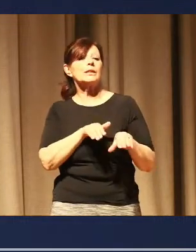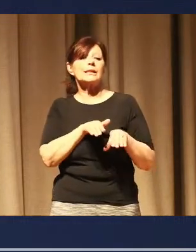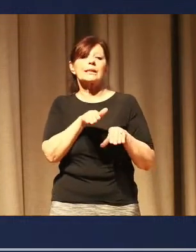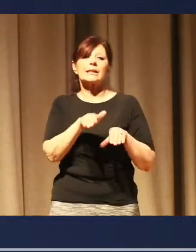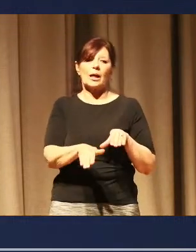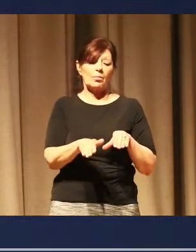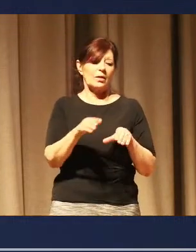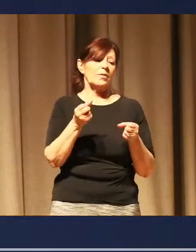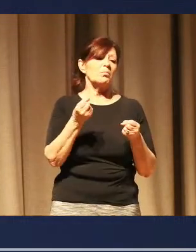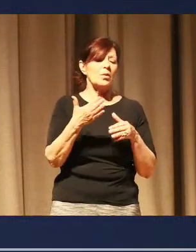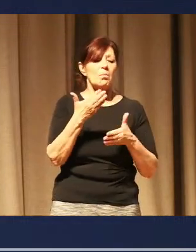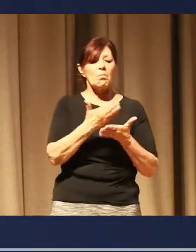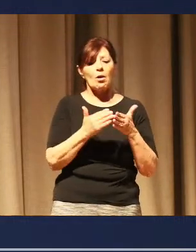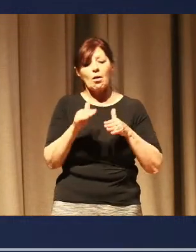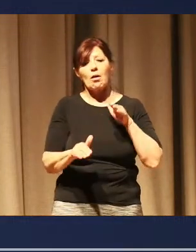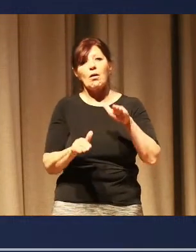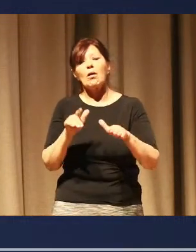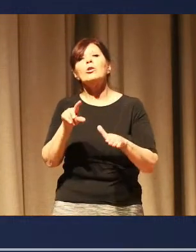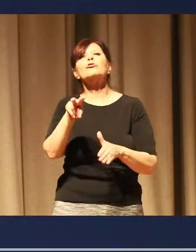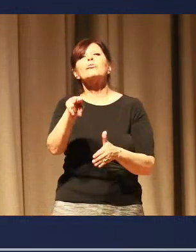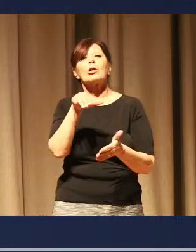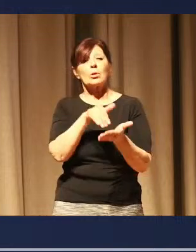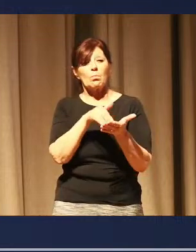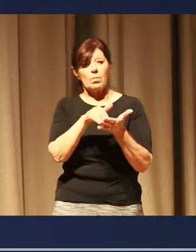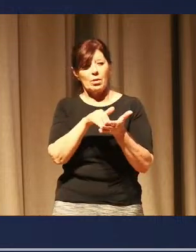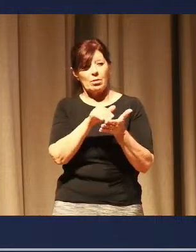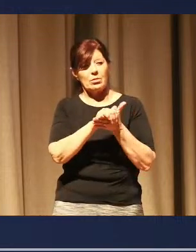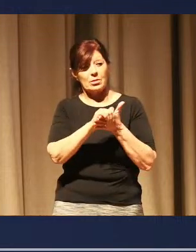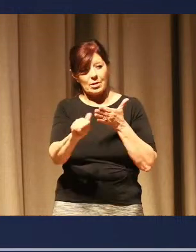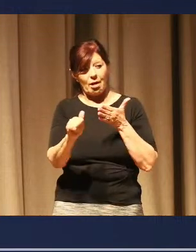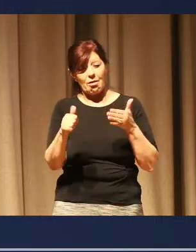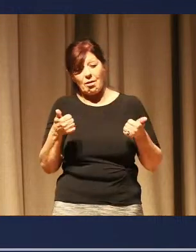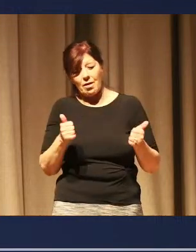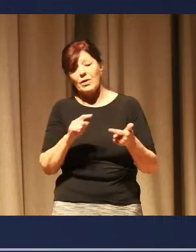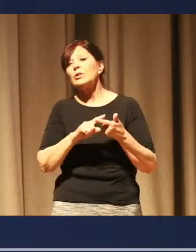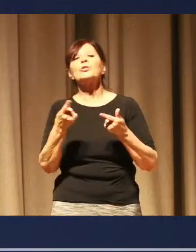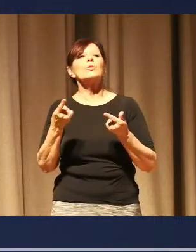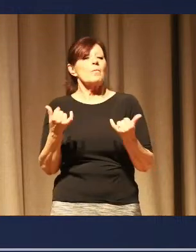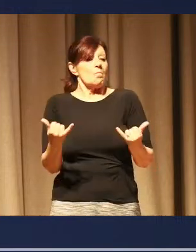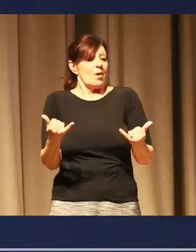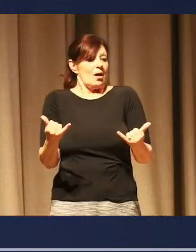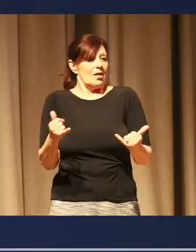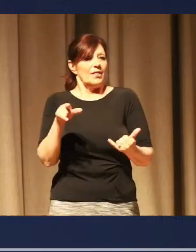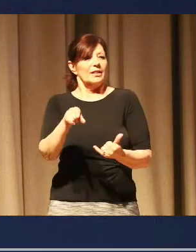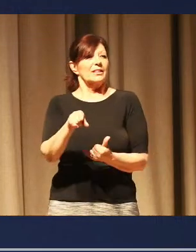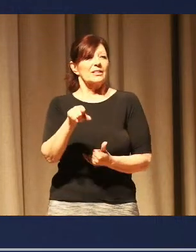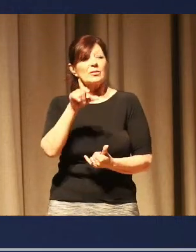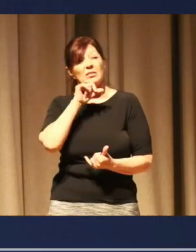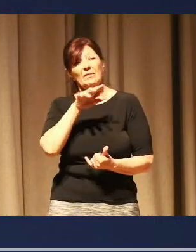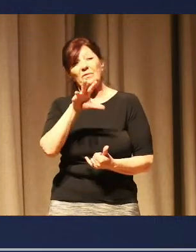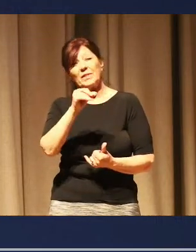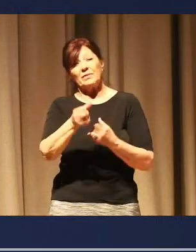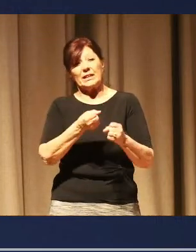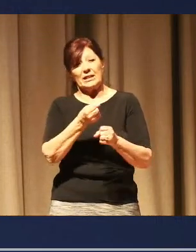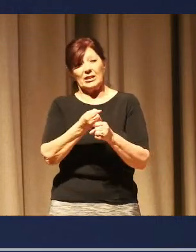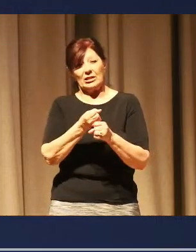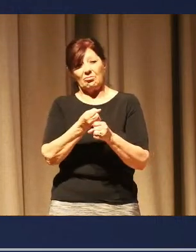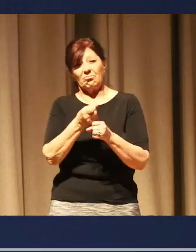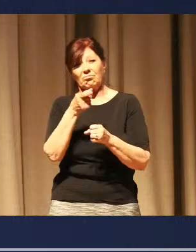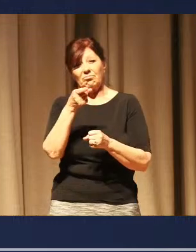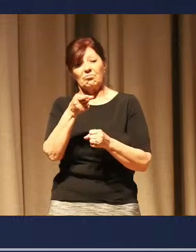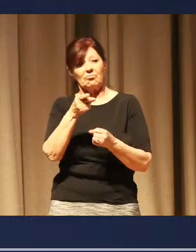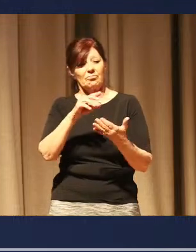a multi-phase $200 million plus effort to modernize the nearly 50-year-old facility,